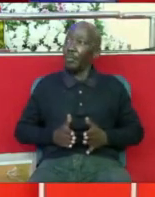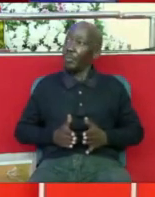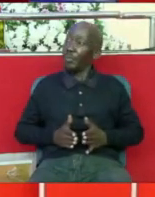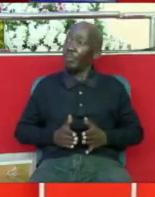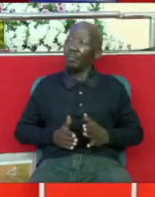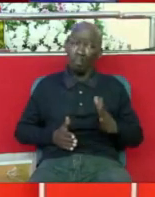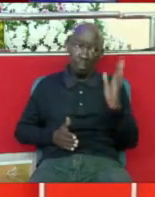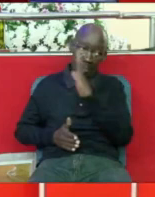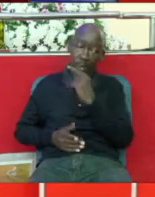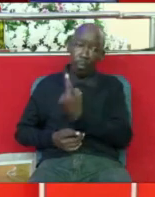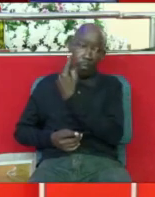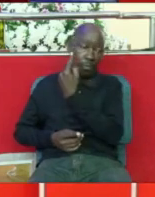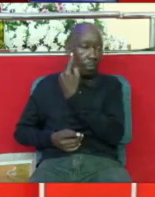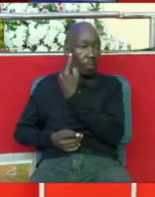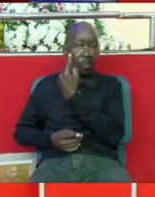binafsi,